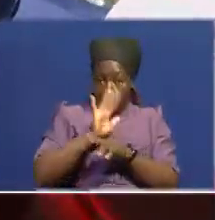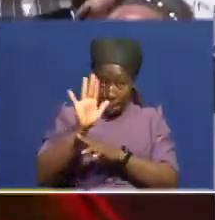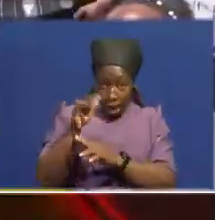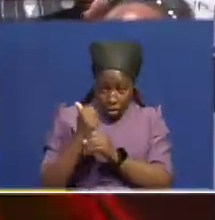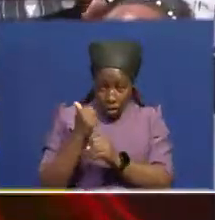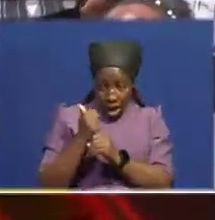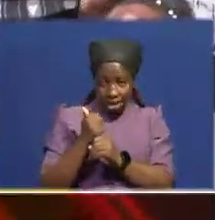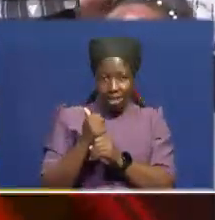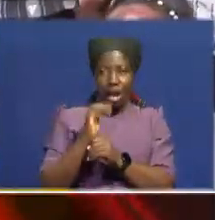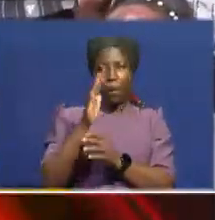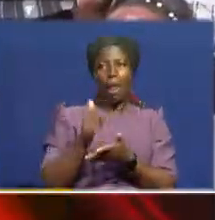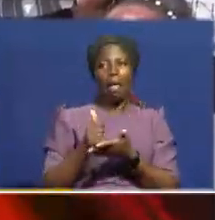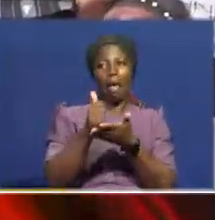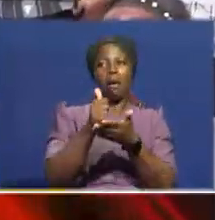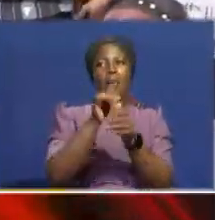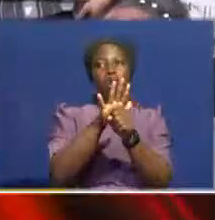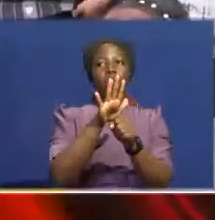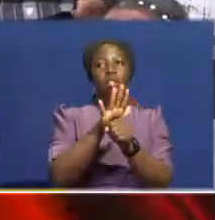nitasaidia wengi.